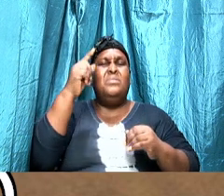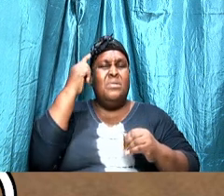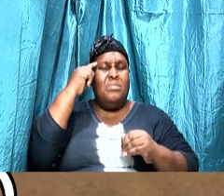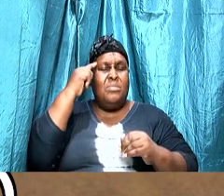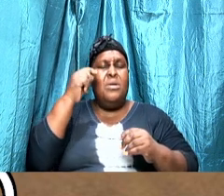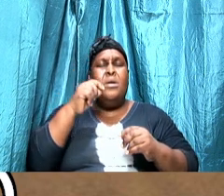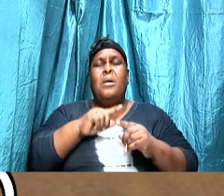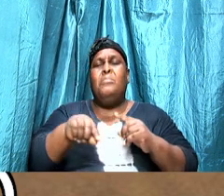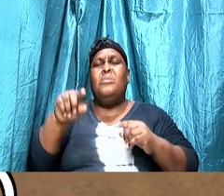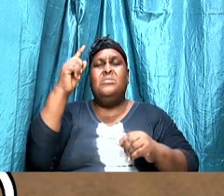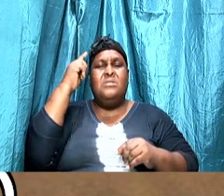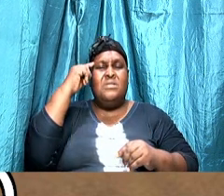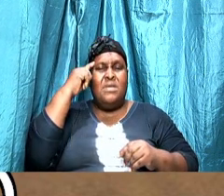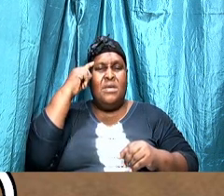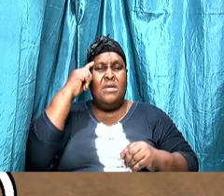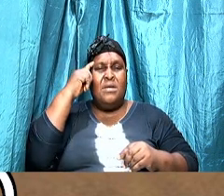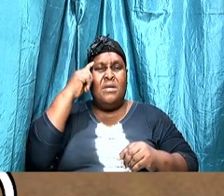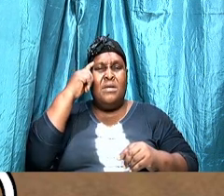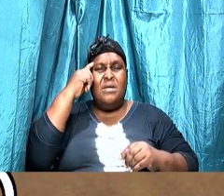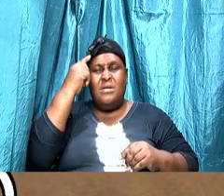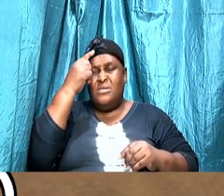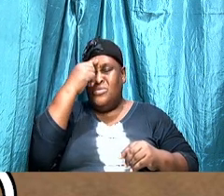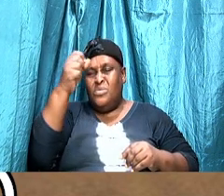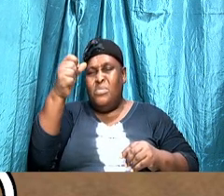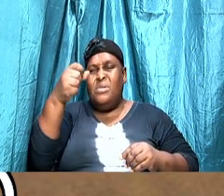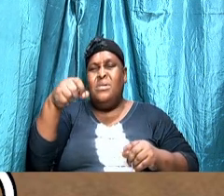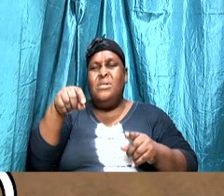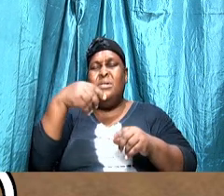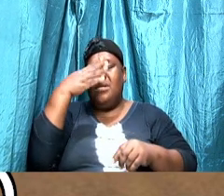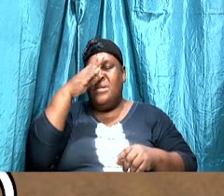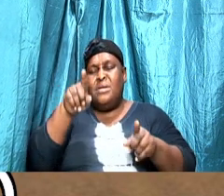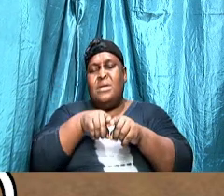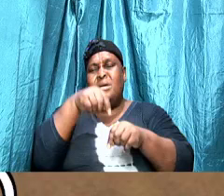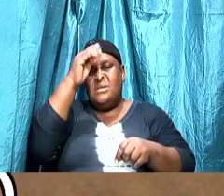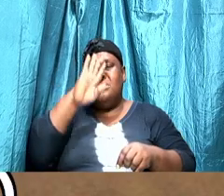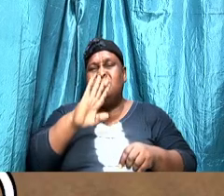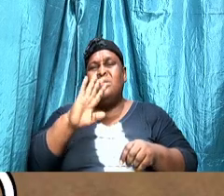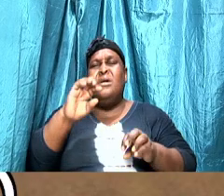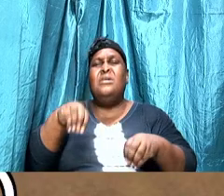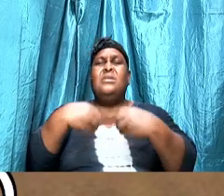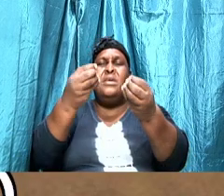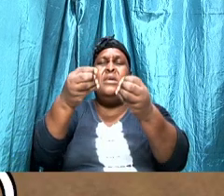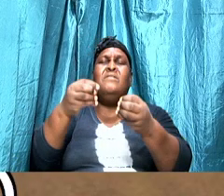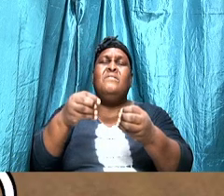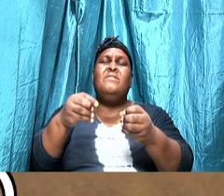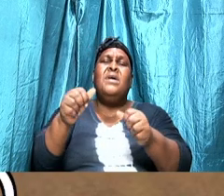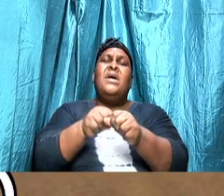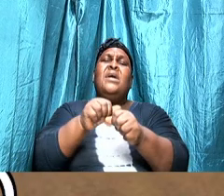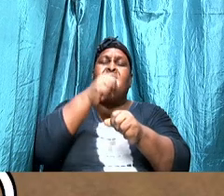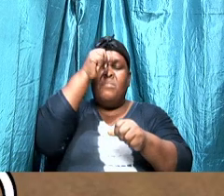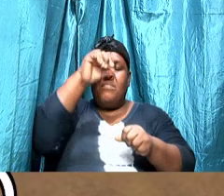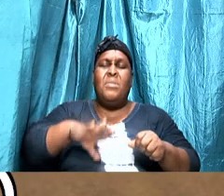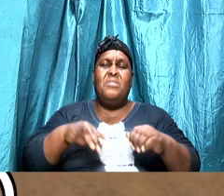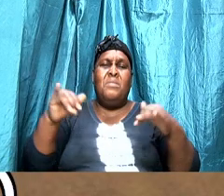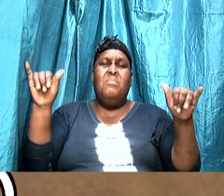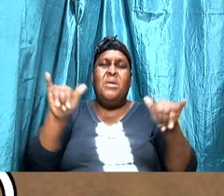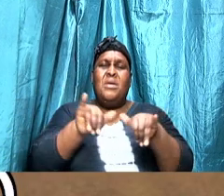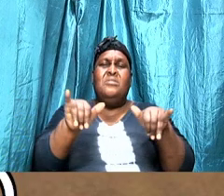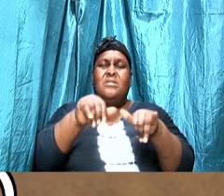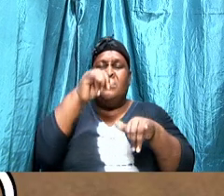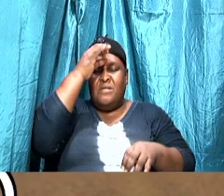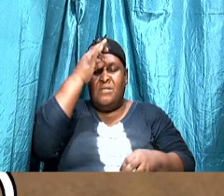soberly, according to as God has dealt with every man the measure of faith. For as we have